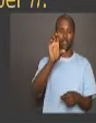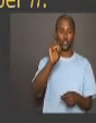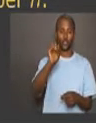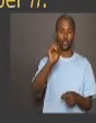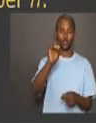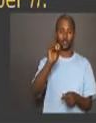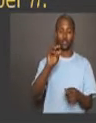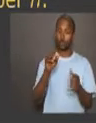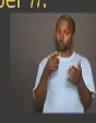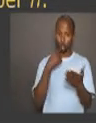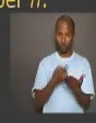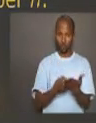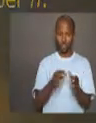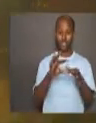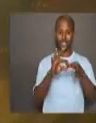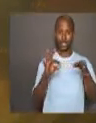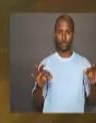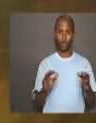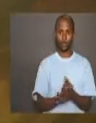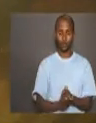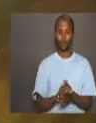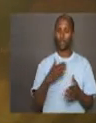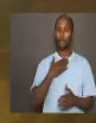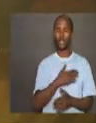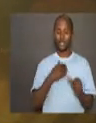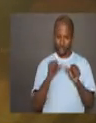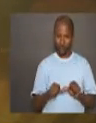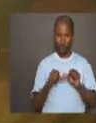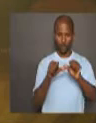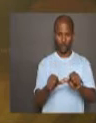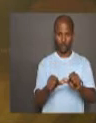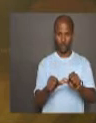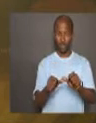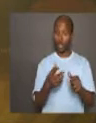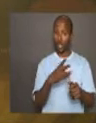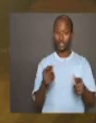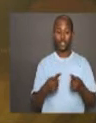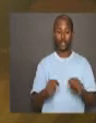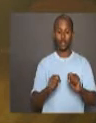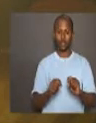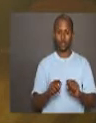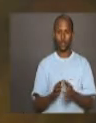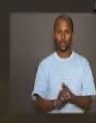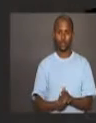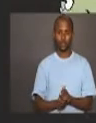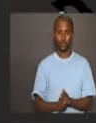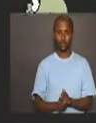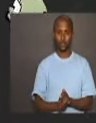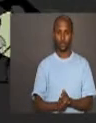prove this statement? Please go ahead and try to do this now.